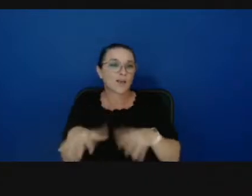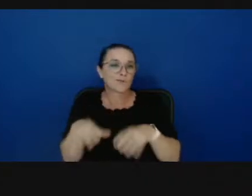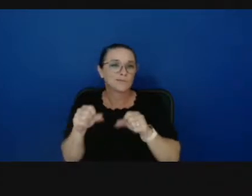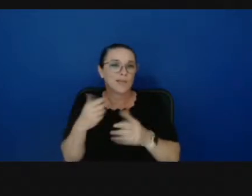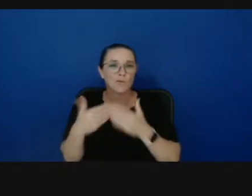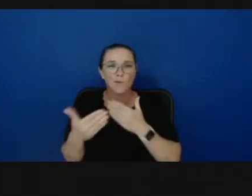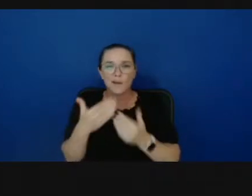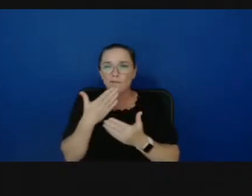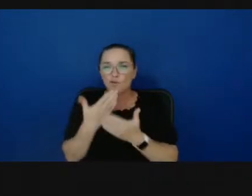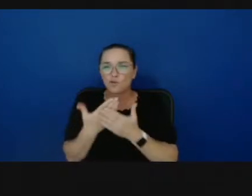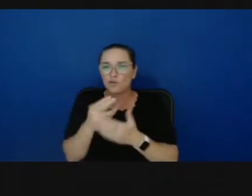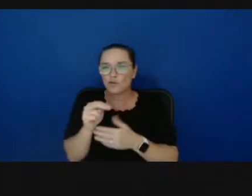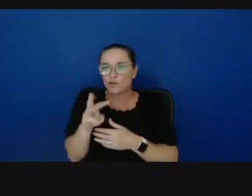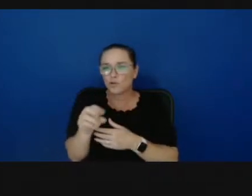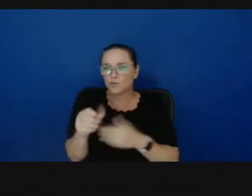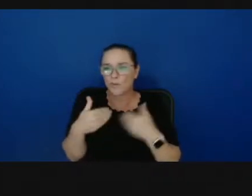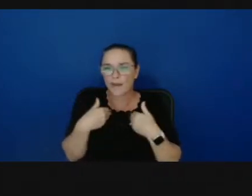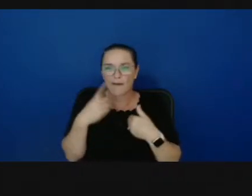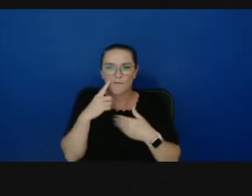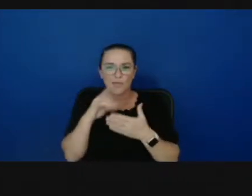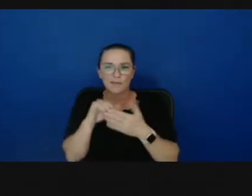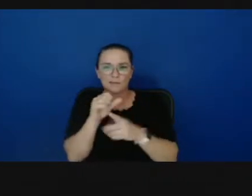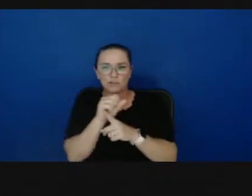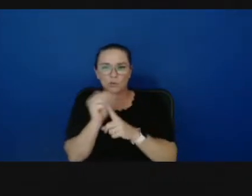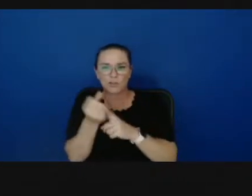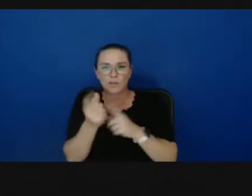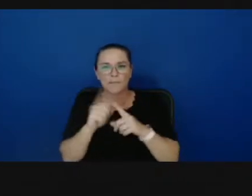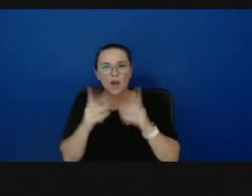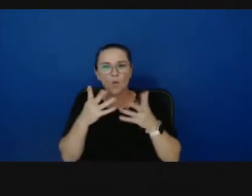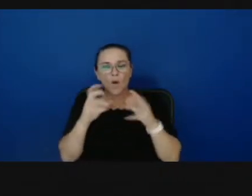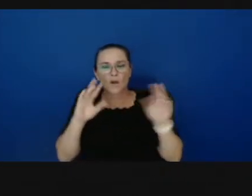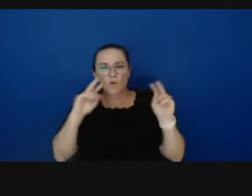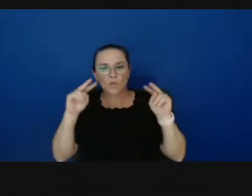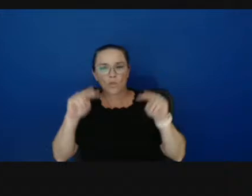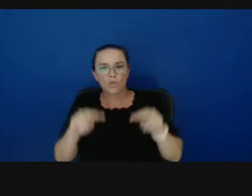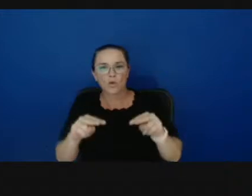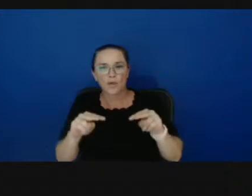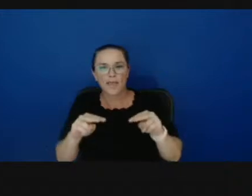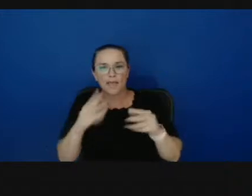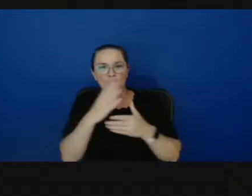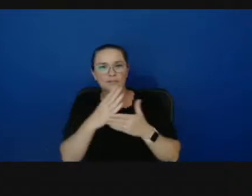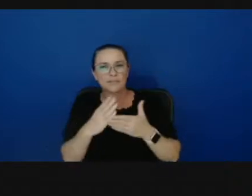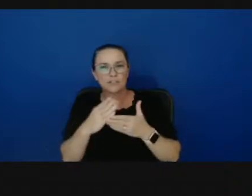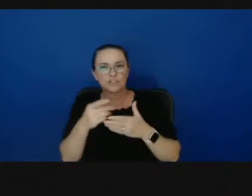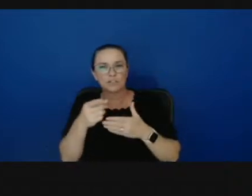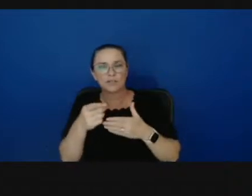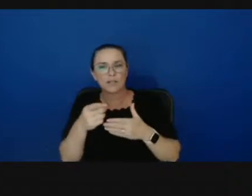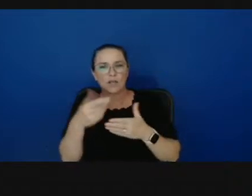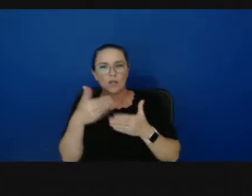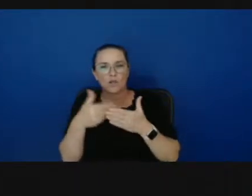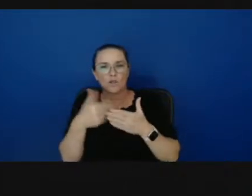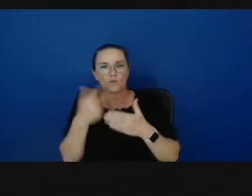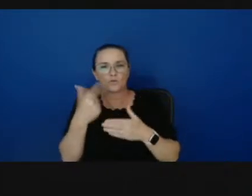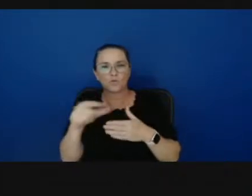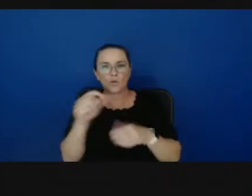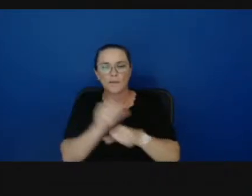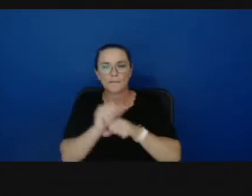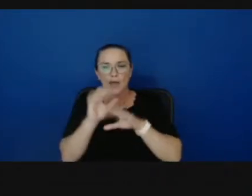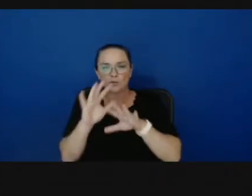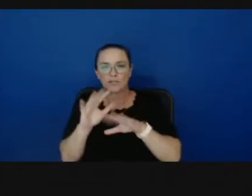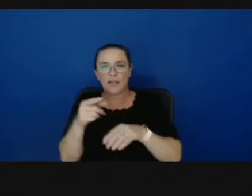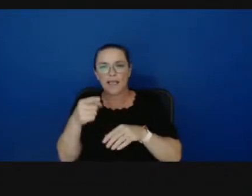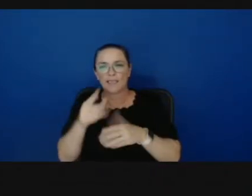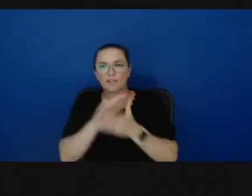in this situation. But I want to focus a little bit on this section of the lava channel right by Green Mountain. This is going to become